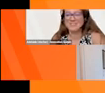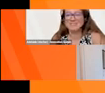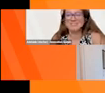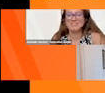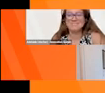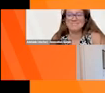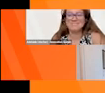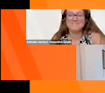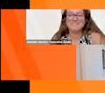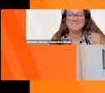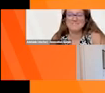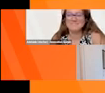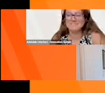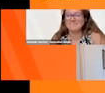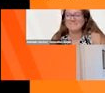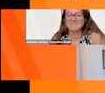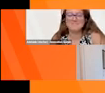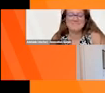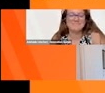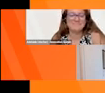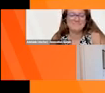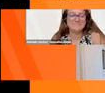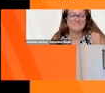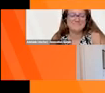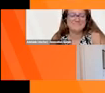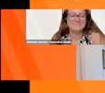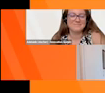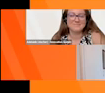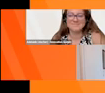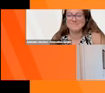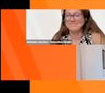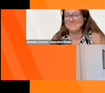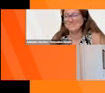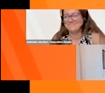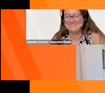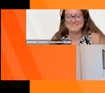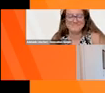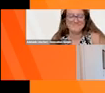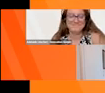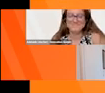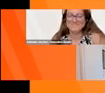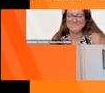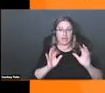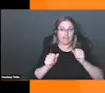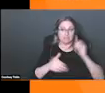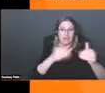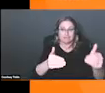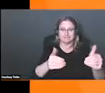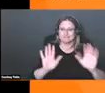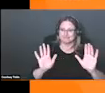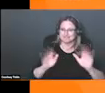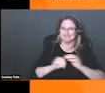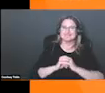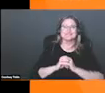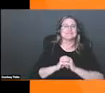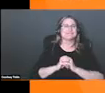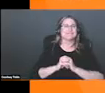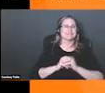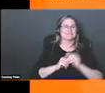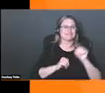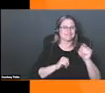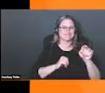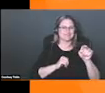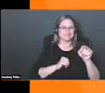All good. Okay, thanks. And hopefully we don't jump from here too fast. There's a bit to cover.